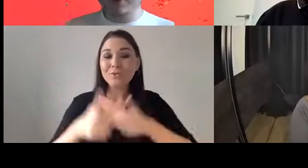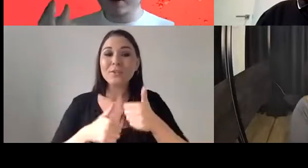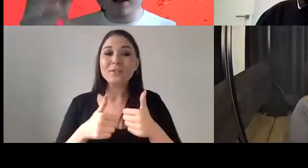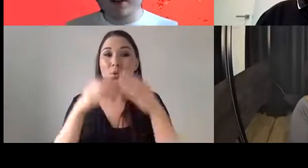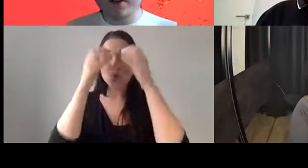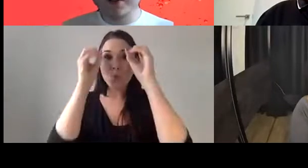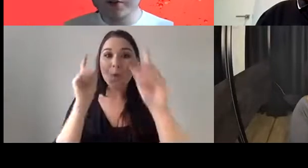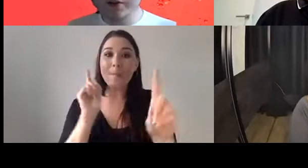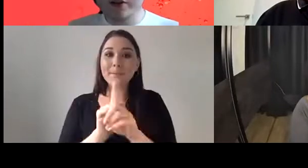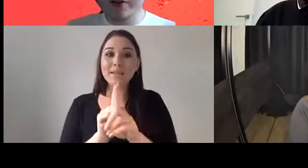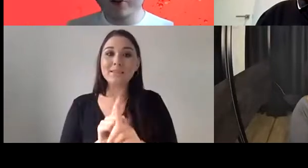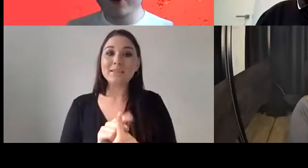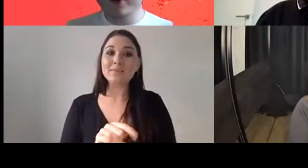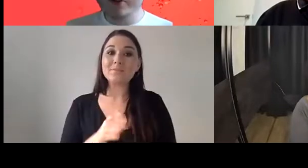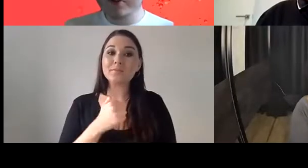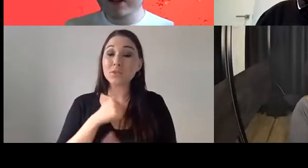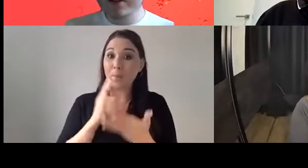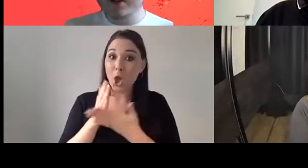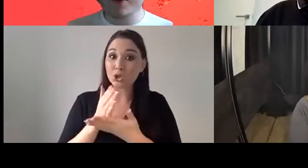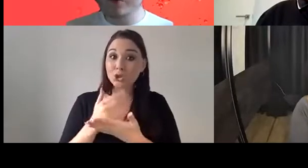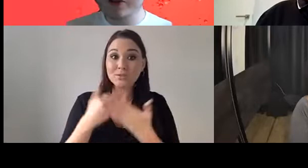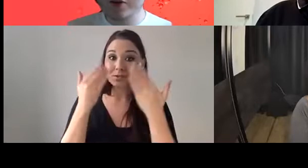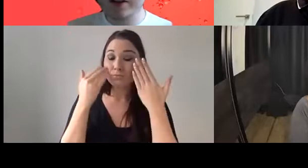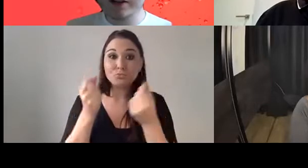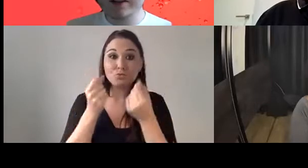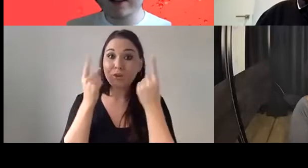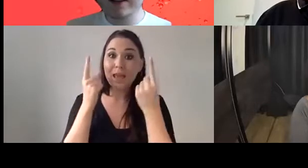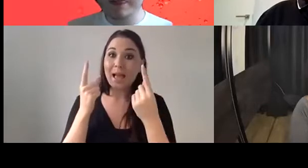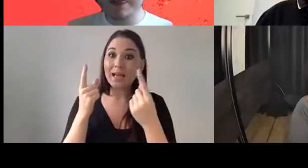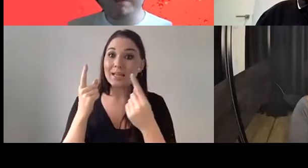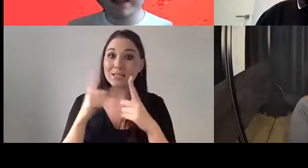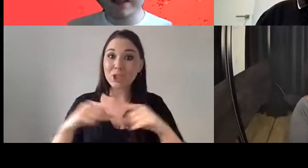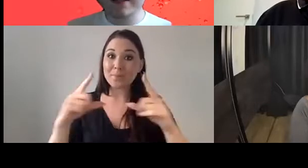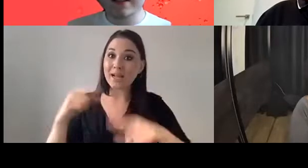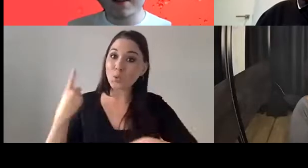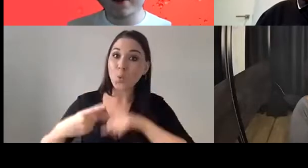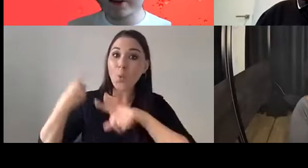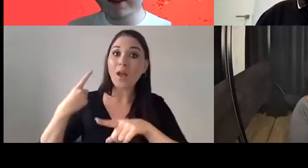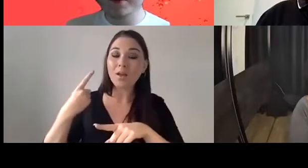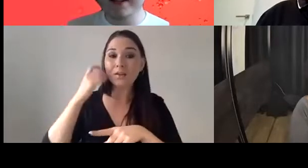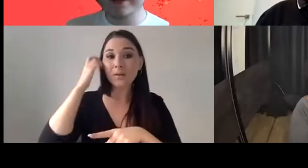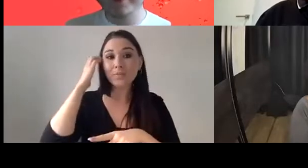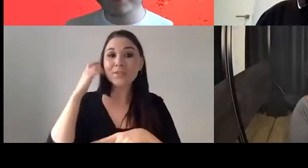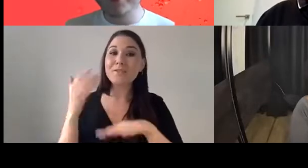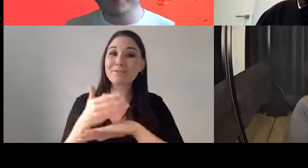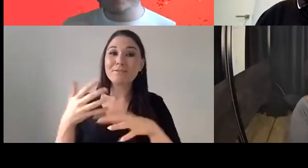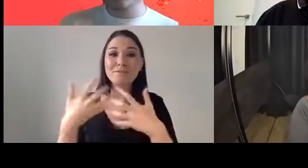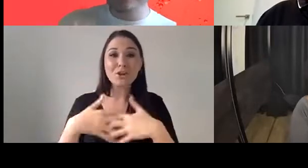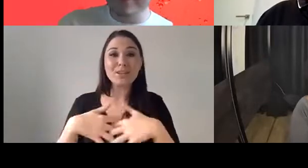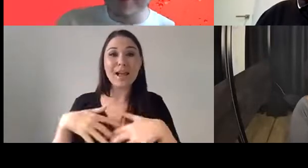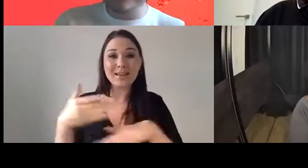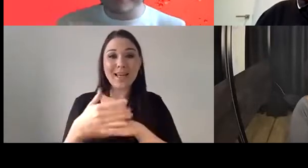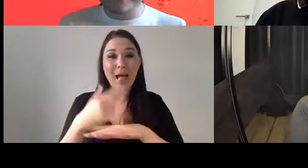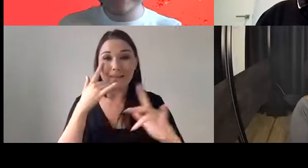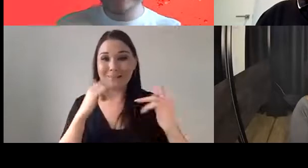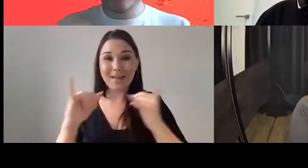yeah, to be honest, I didn't know you could get subtitles that quickly. It's a functionality I'll be testing out for sure. Some